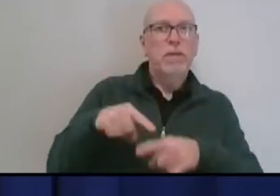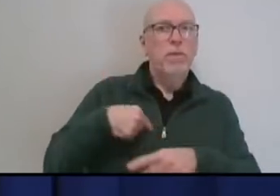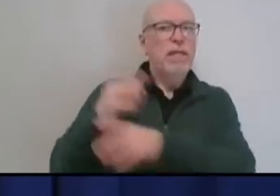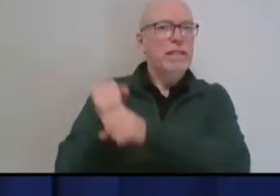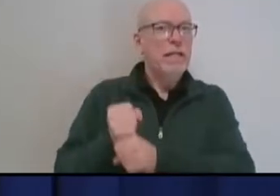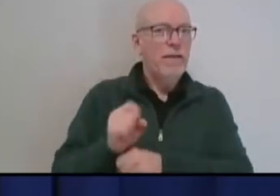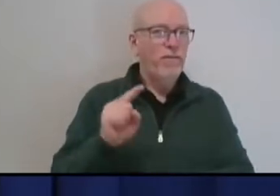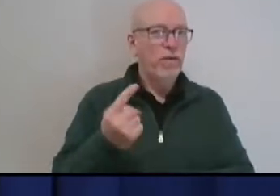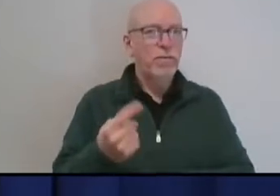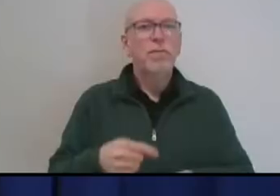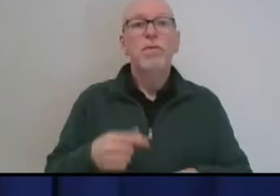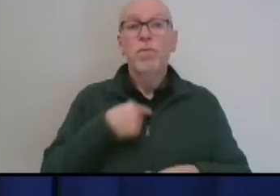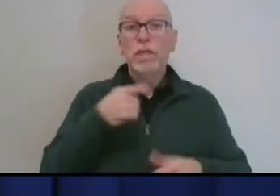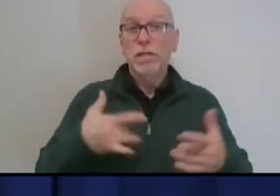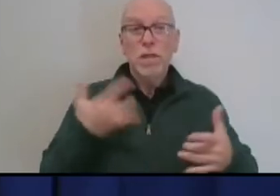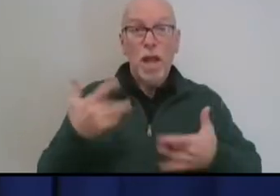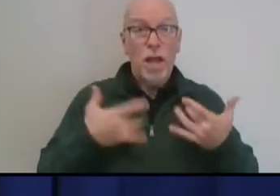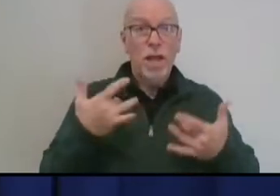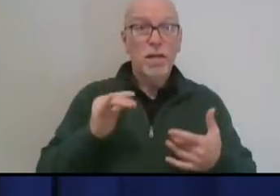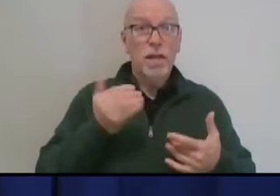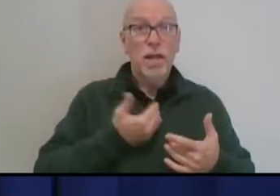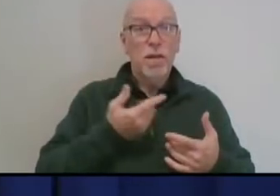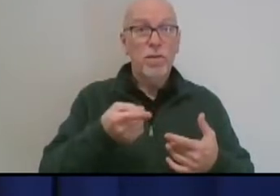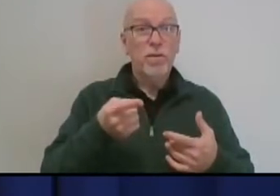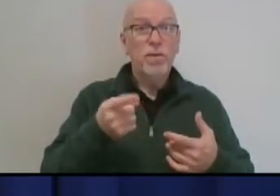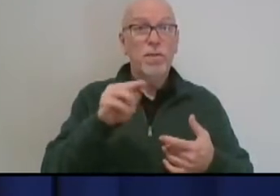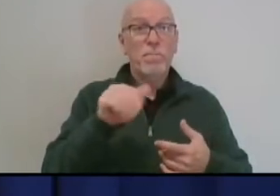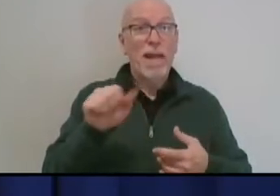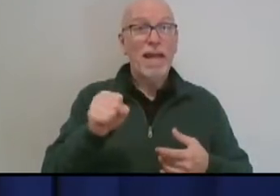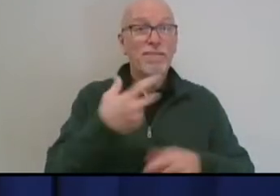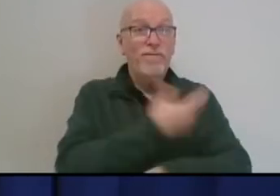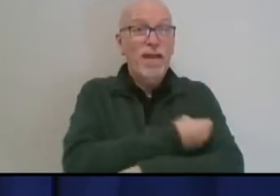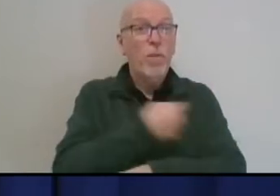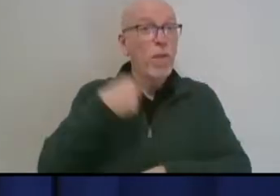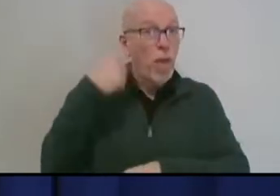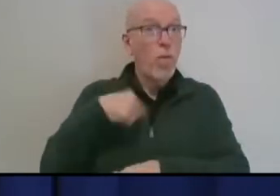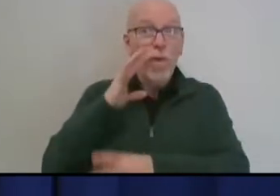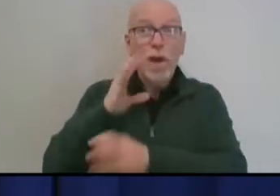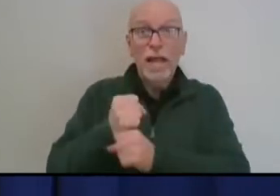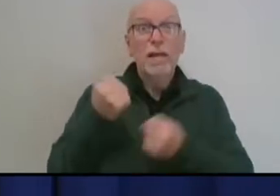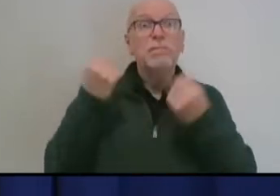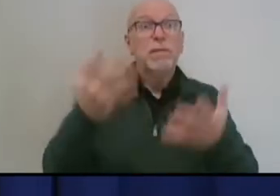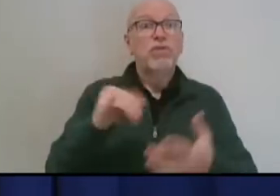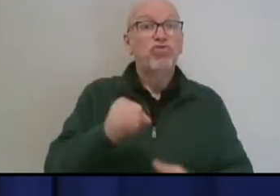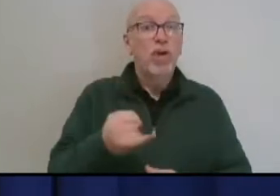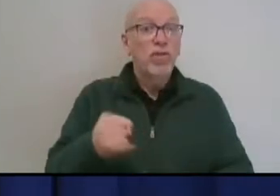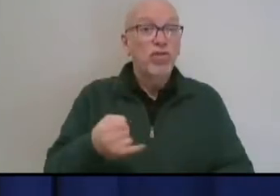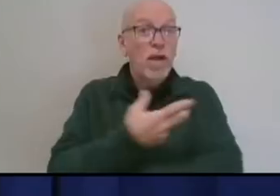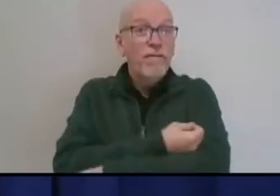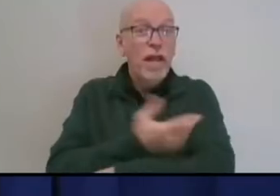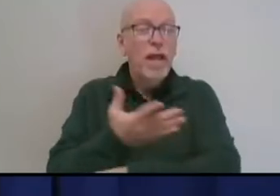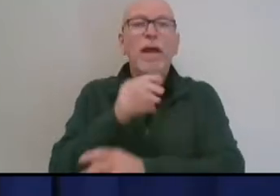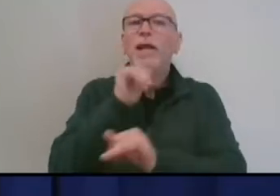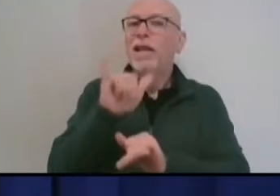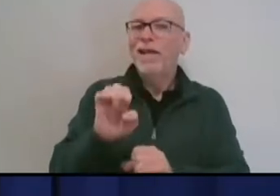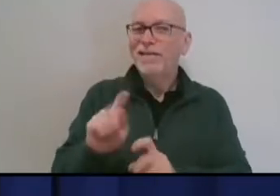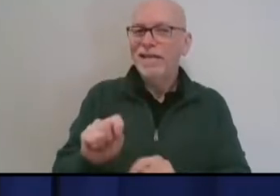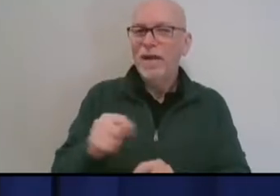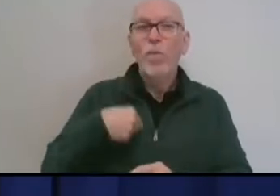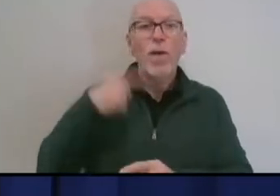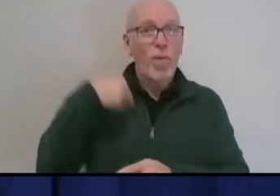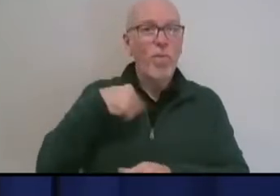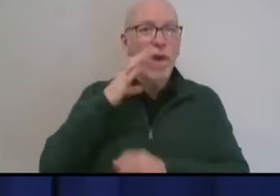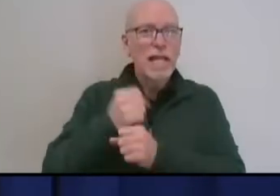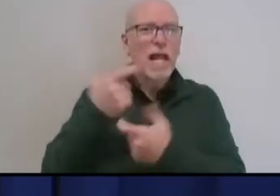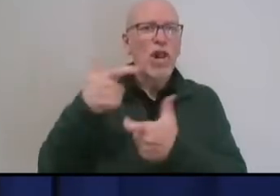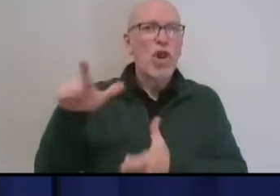were very excited about our mass vac sites and thought we were getting all this Johnson & Johnson vaccine, a larger amount this week and